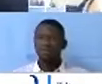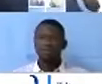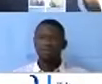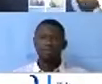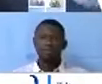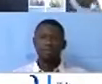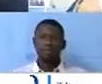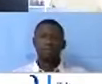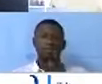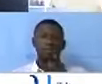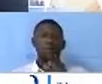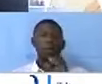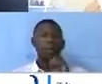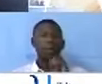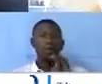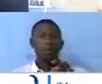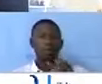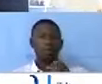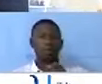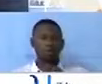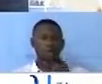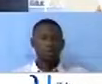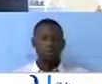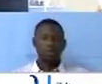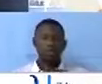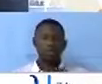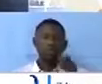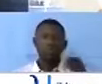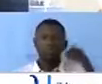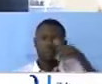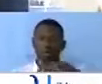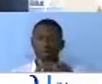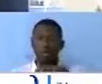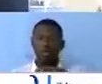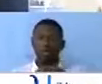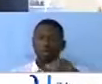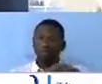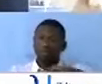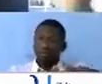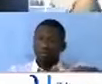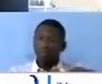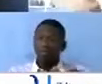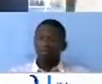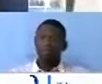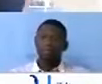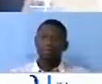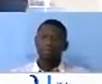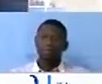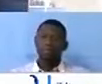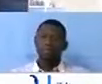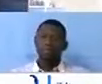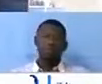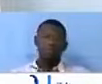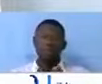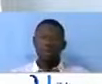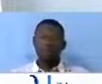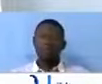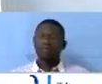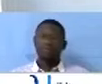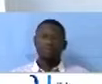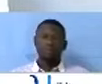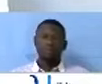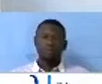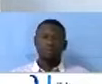He does not have such a recollection that you intervened and interceded on his behalf. Of course, he does not have that recollection.